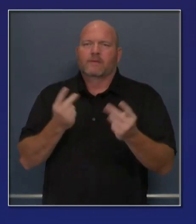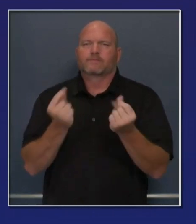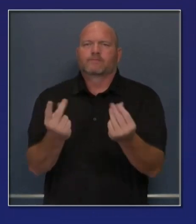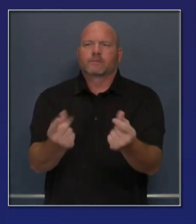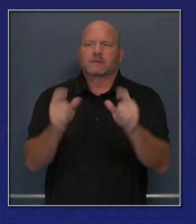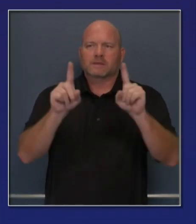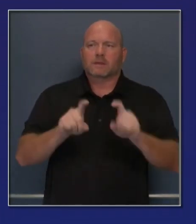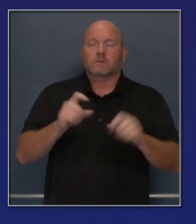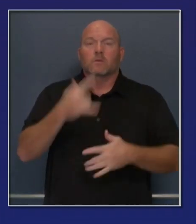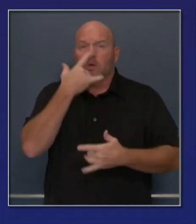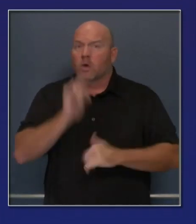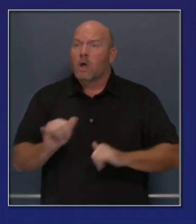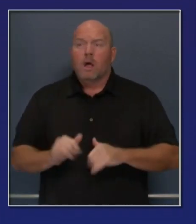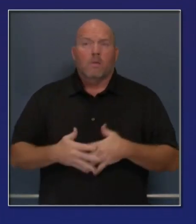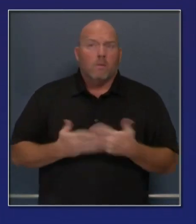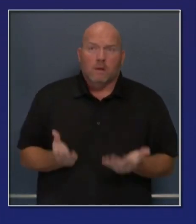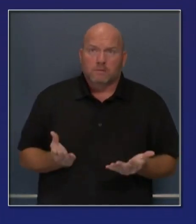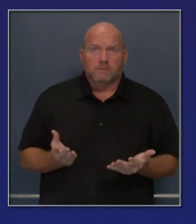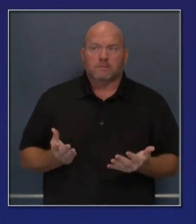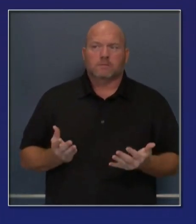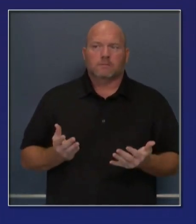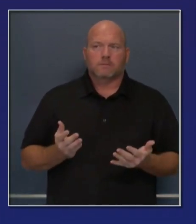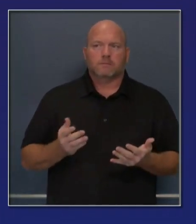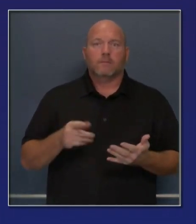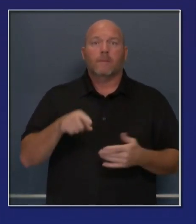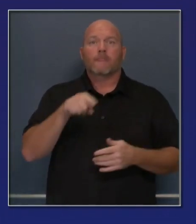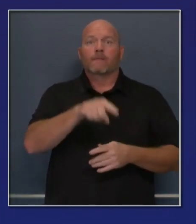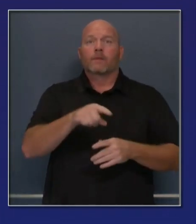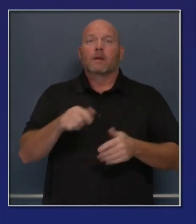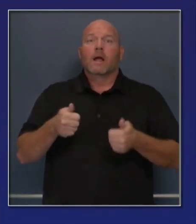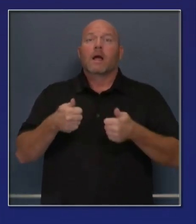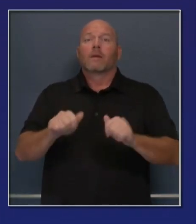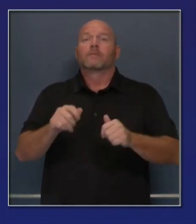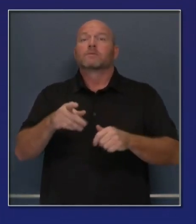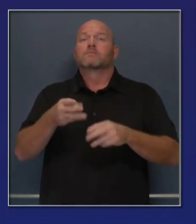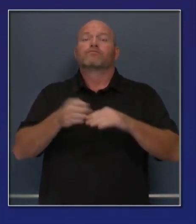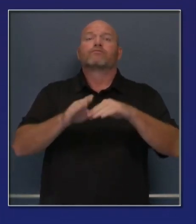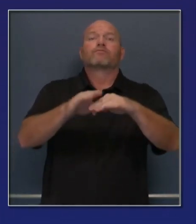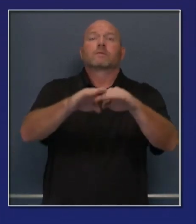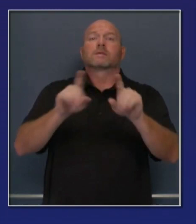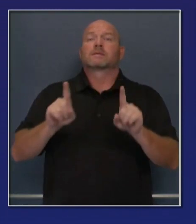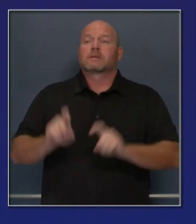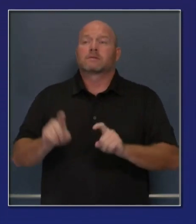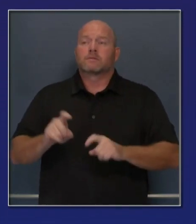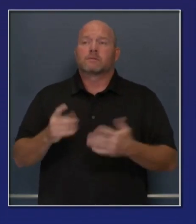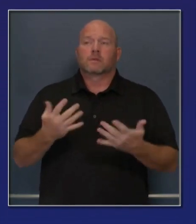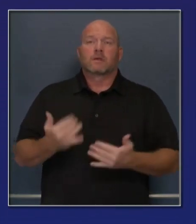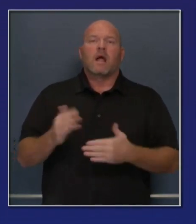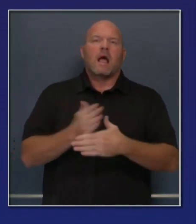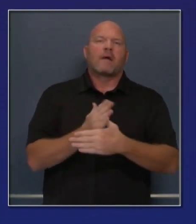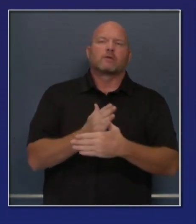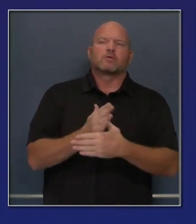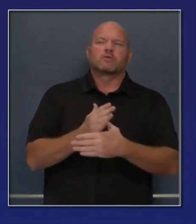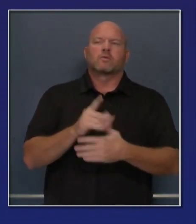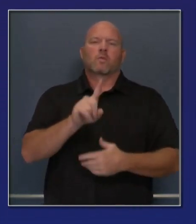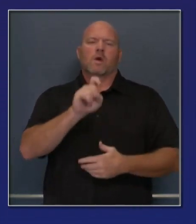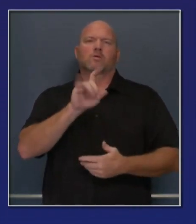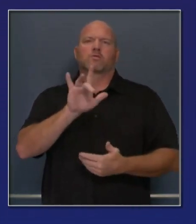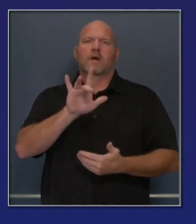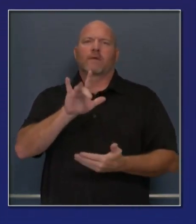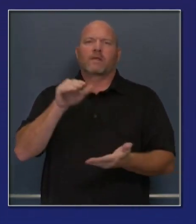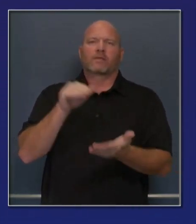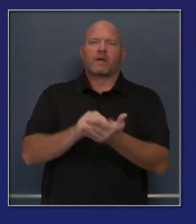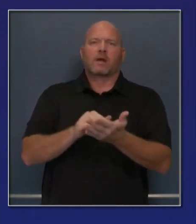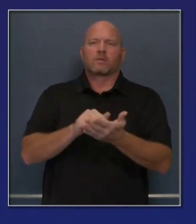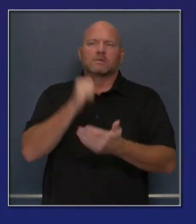efforts. Notably, the efforts to increase testing, which now we're averaging over 125,000